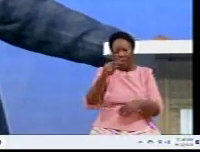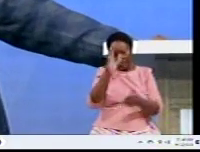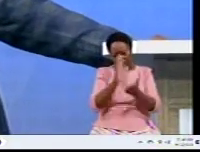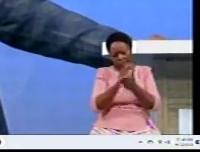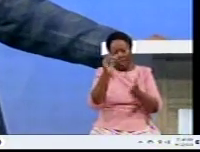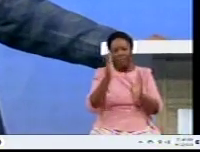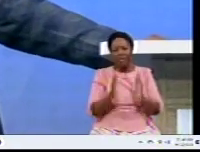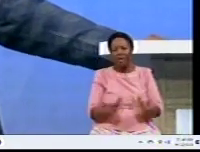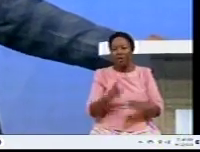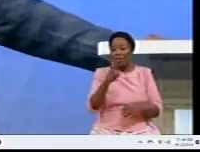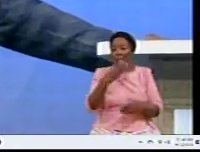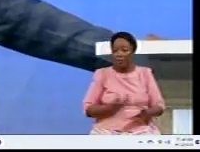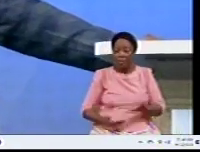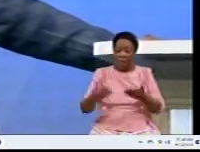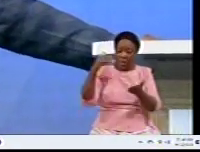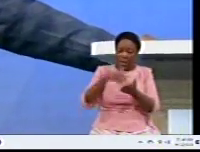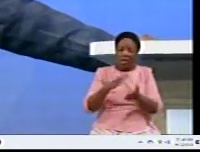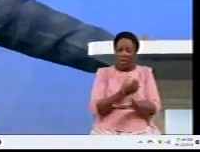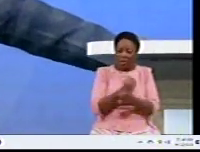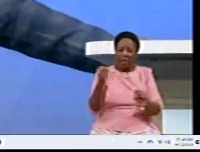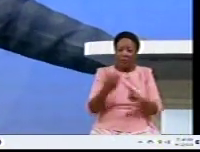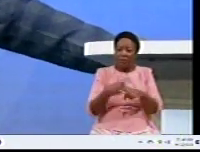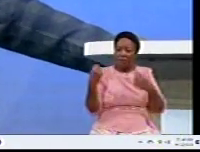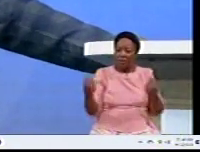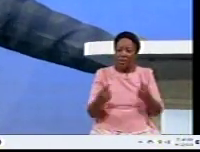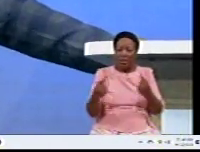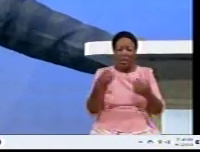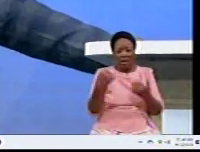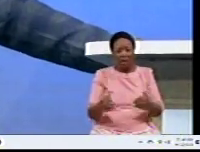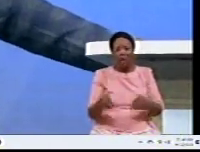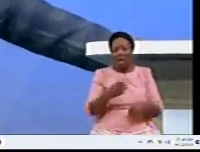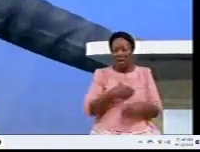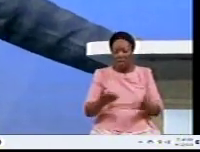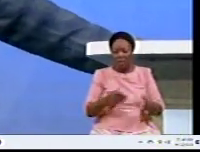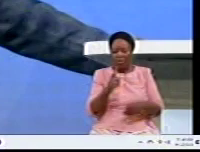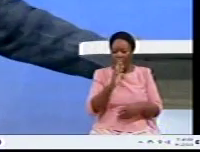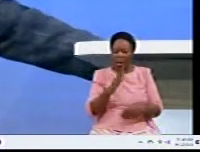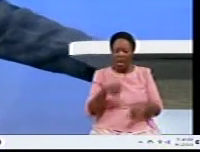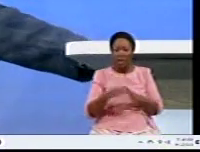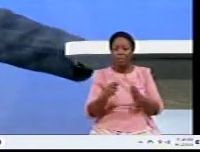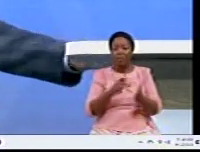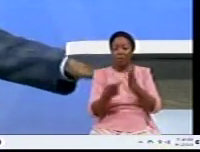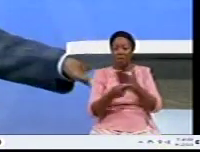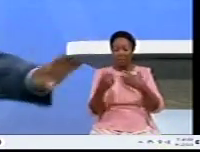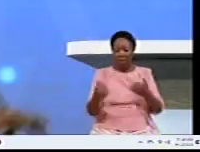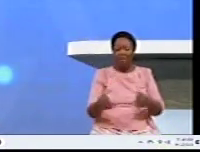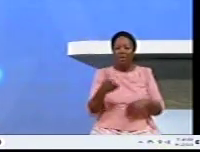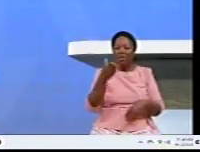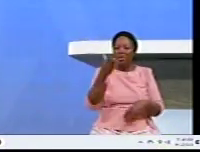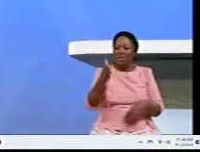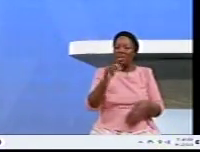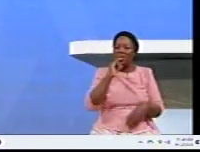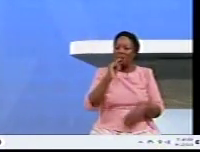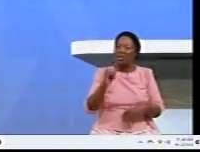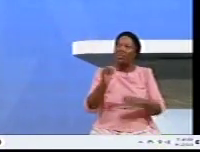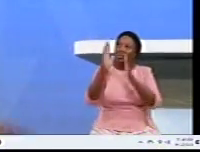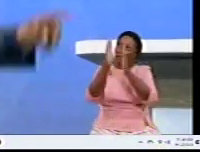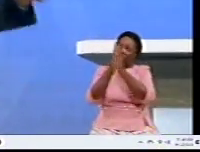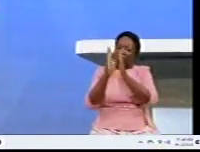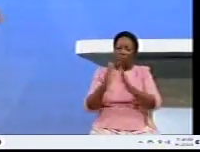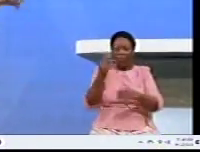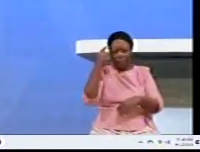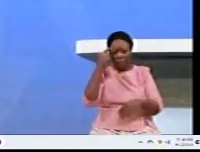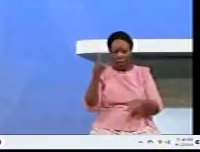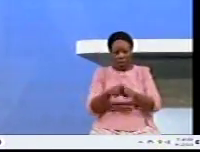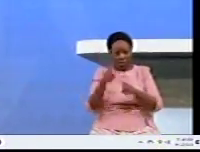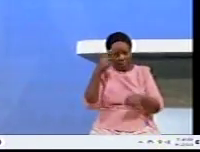born again already, and here you are at the crusade. There is intercession also for you.